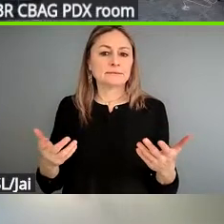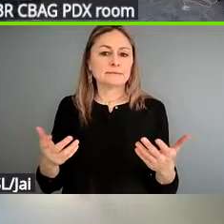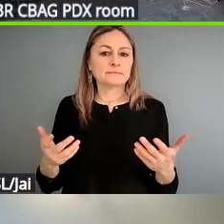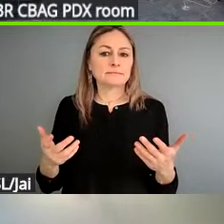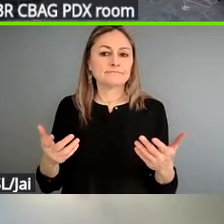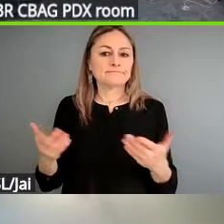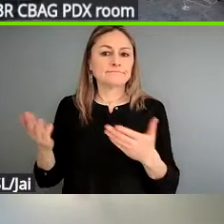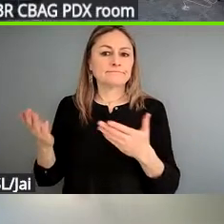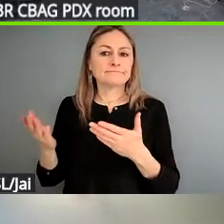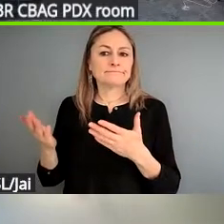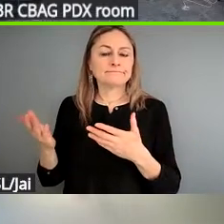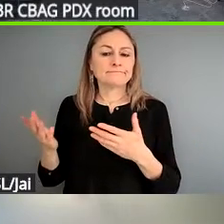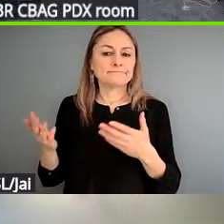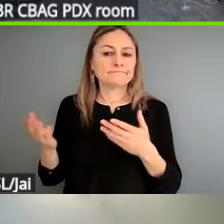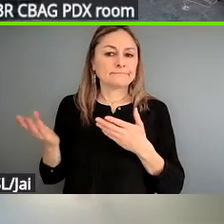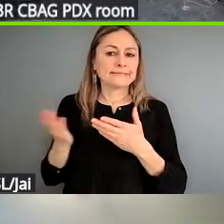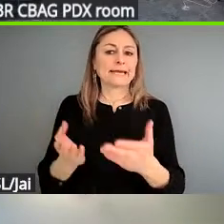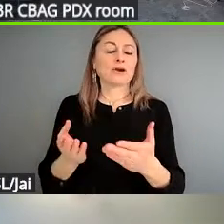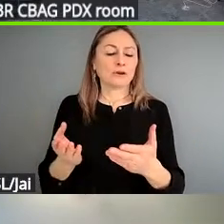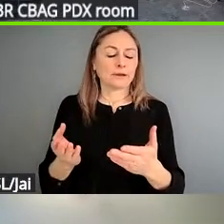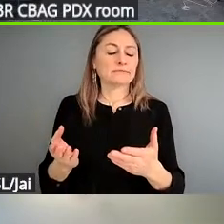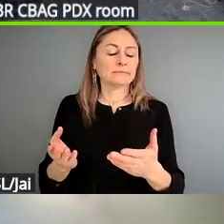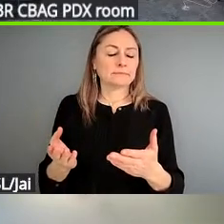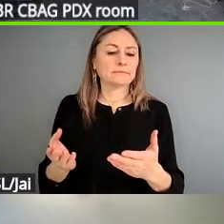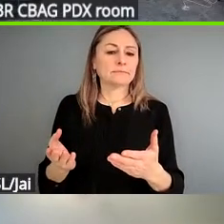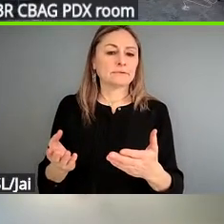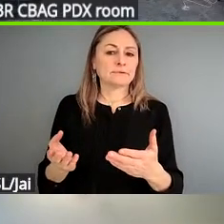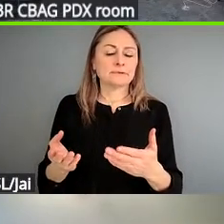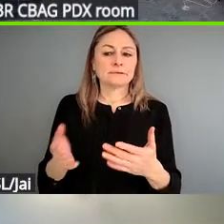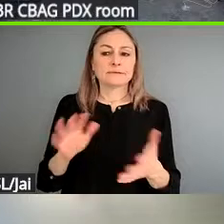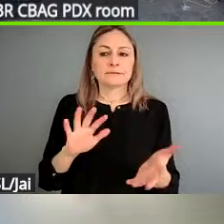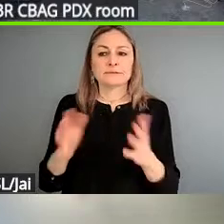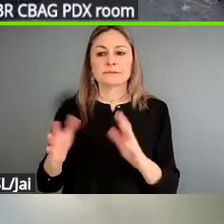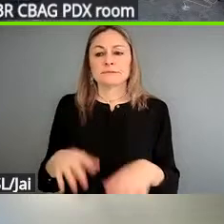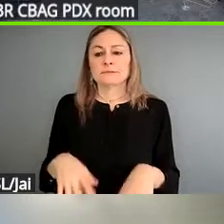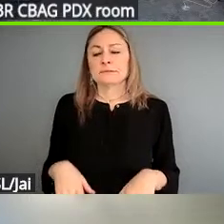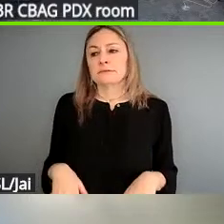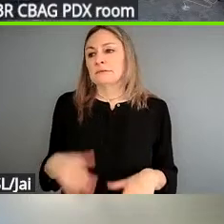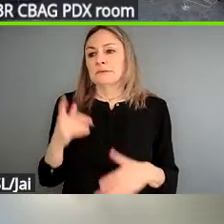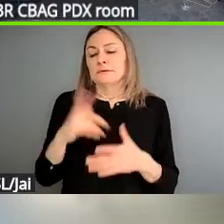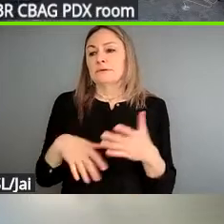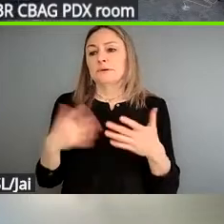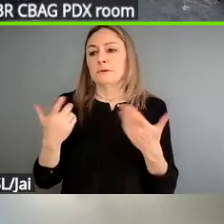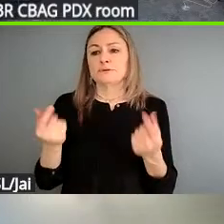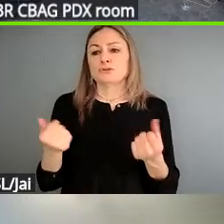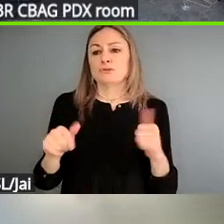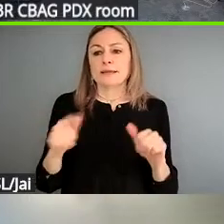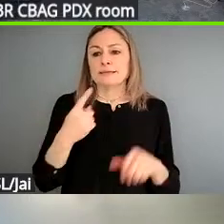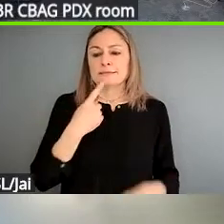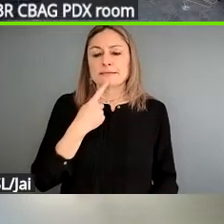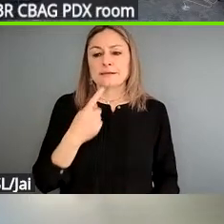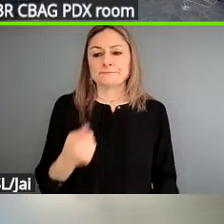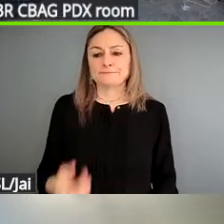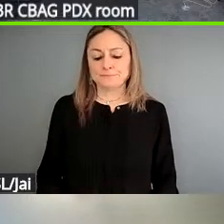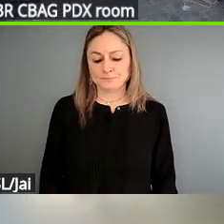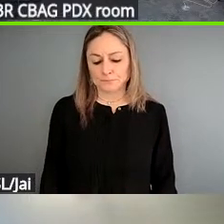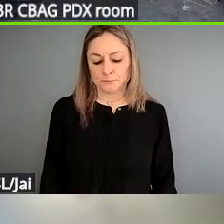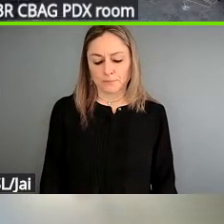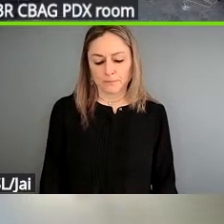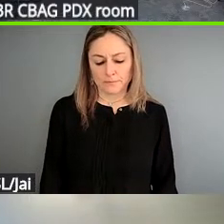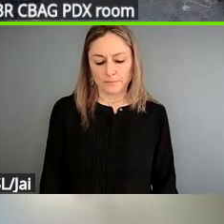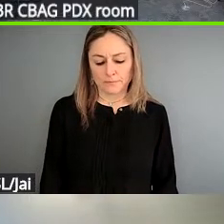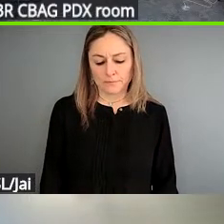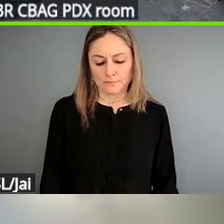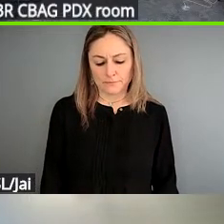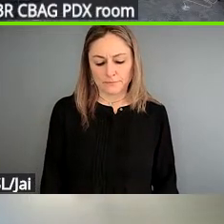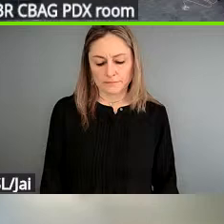carried in mind. Perhaps, I guess what I'm trying to say is that I feel like there